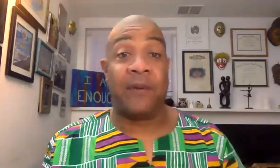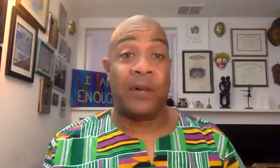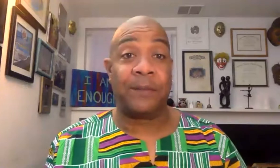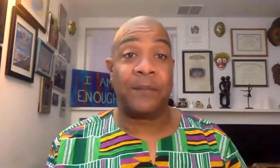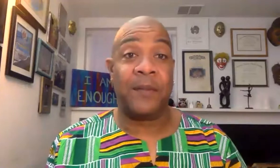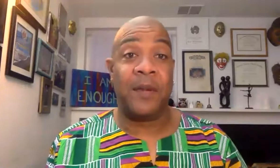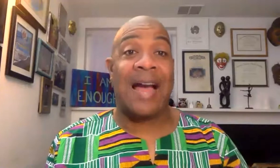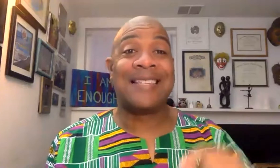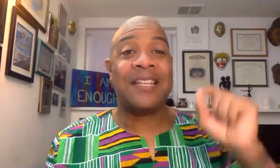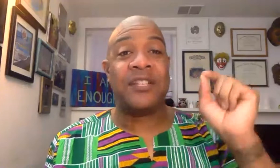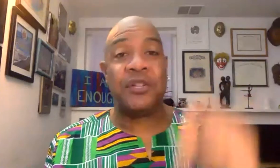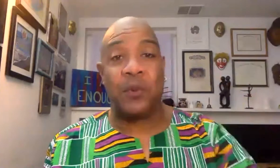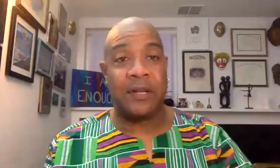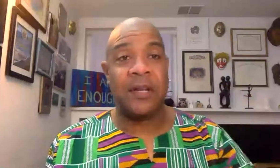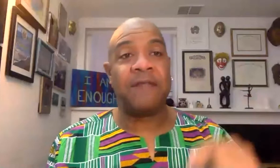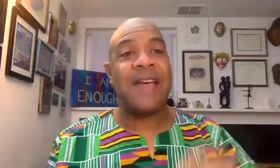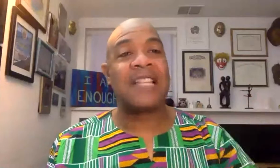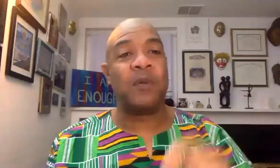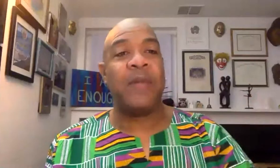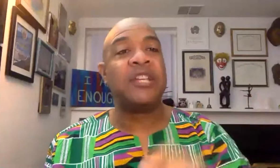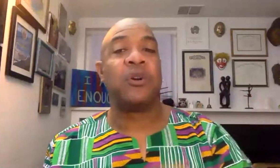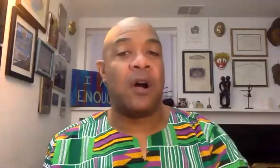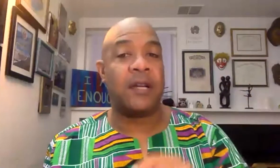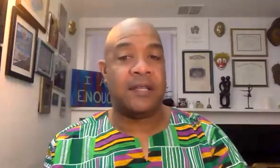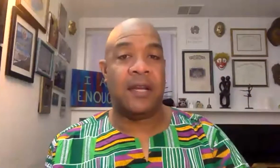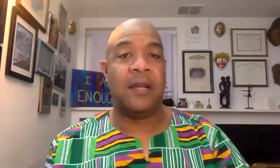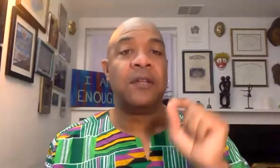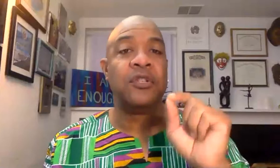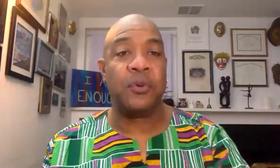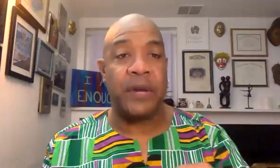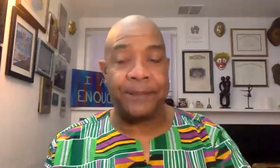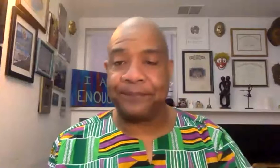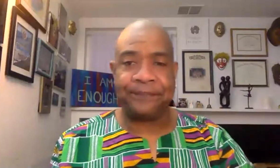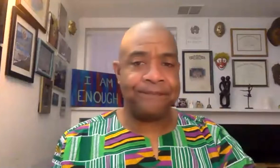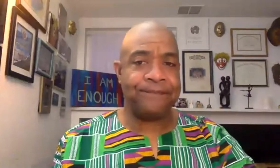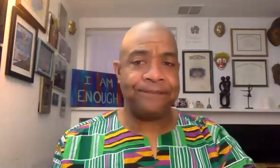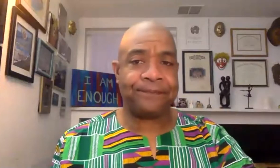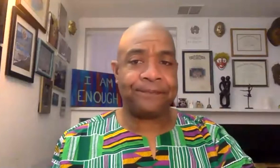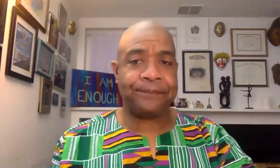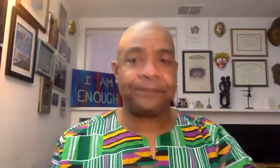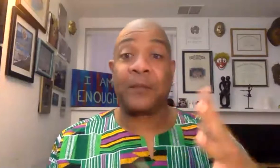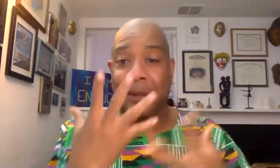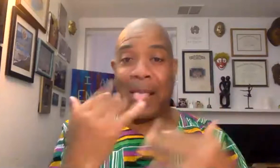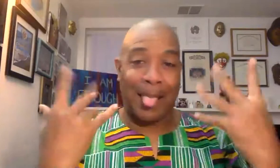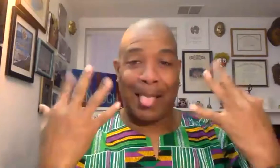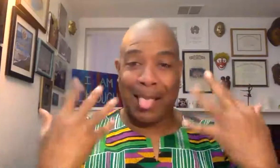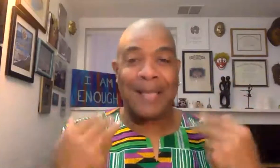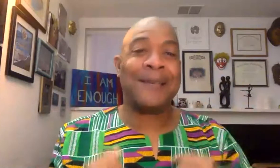for everyone. I say, do it. If that's what makes your heart sing, do it.